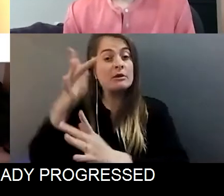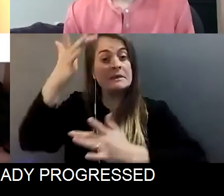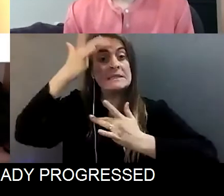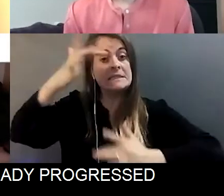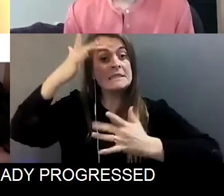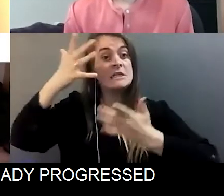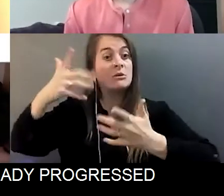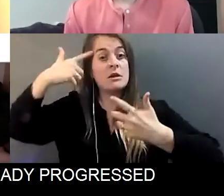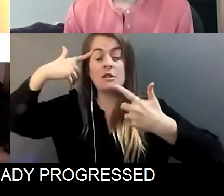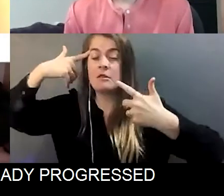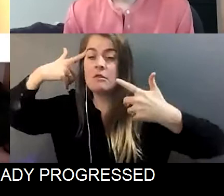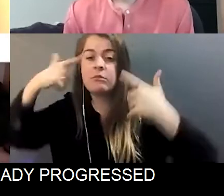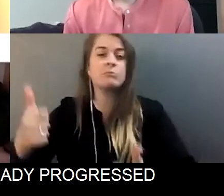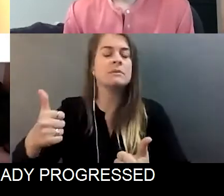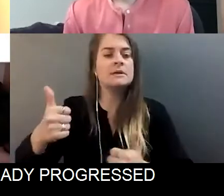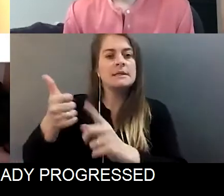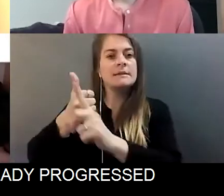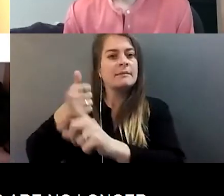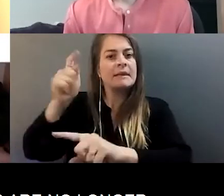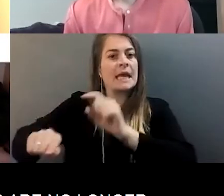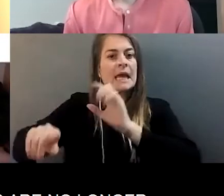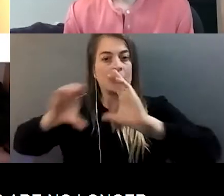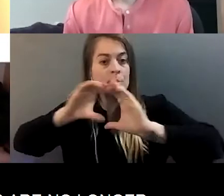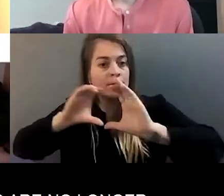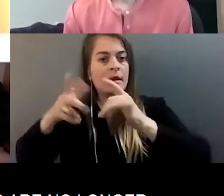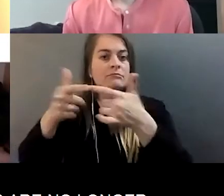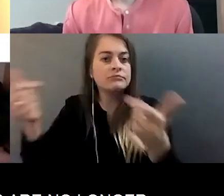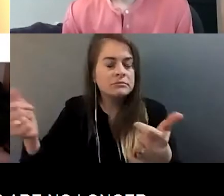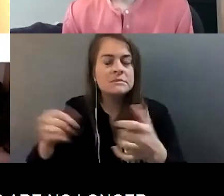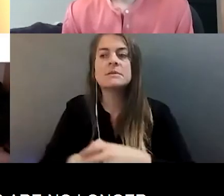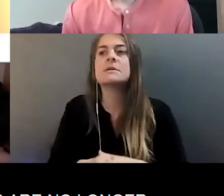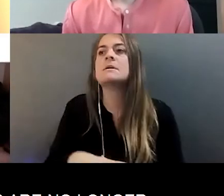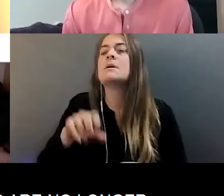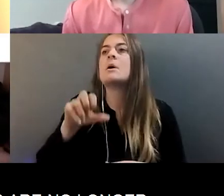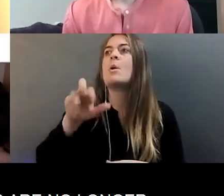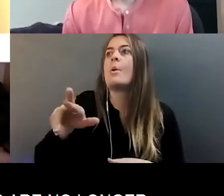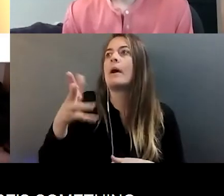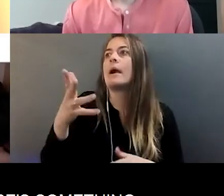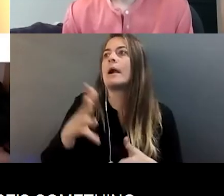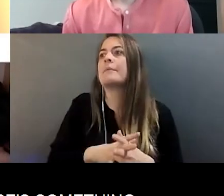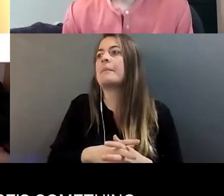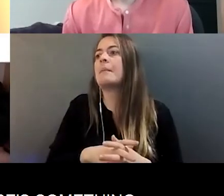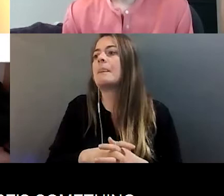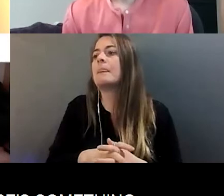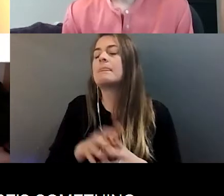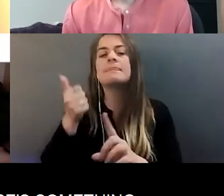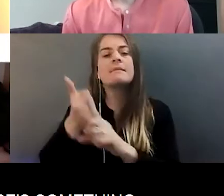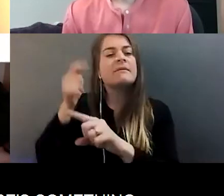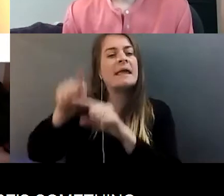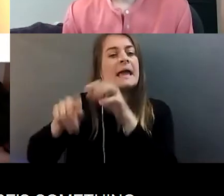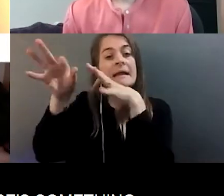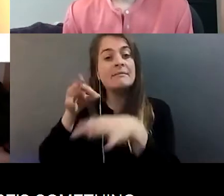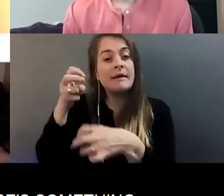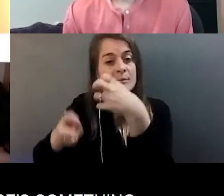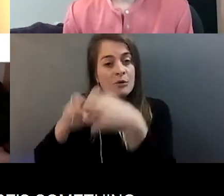already progressed to the level where they're non-communicative, or, you know, are no longer able to voice what's going on. There's